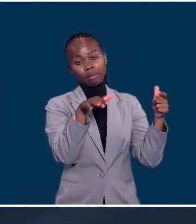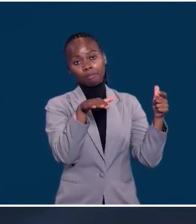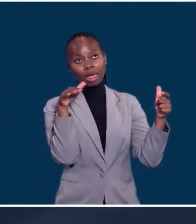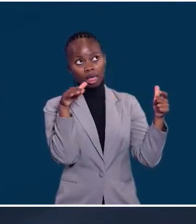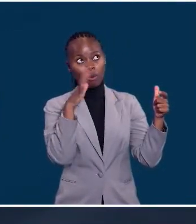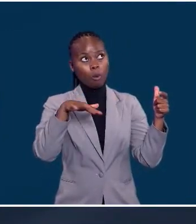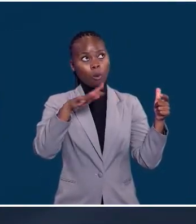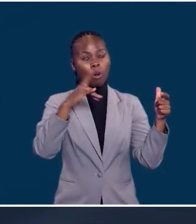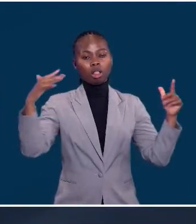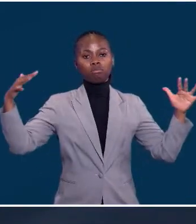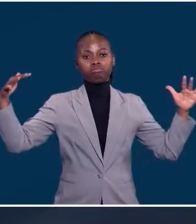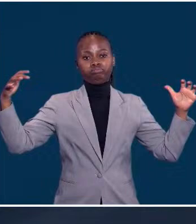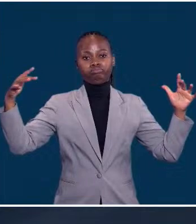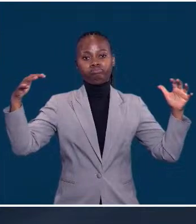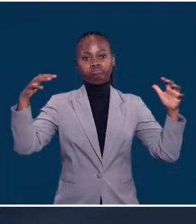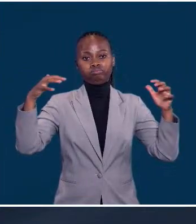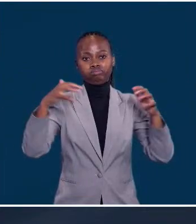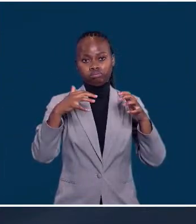meet